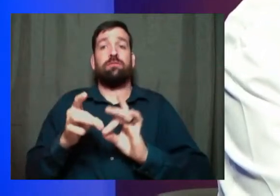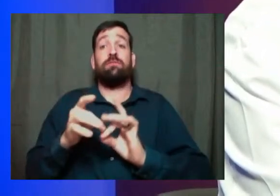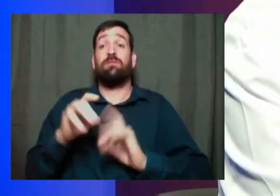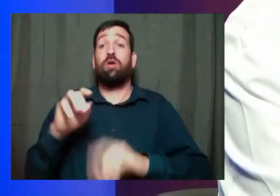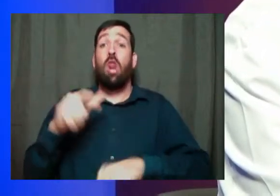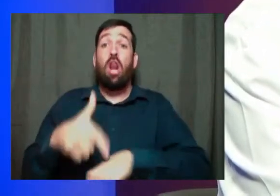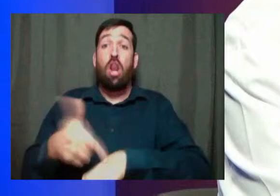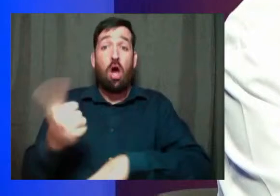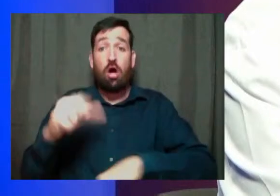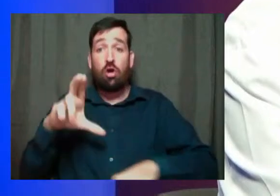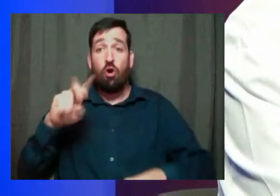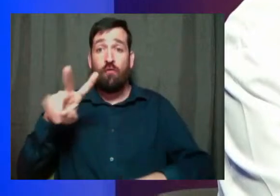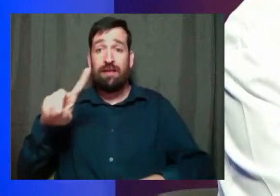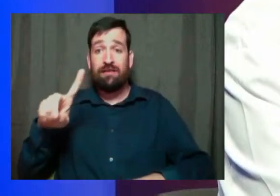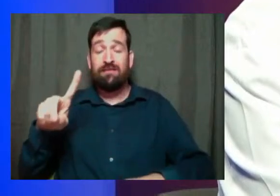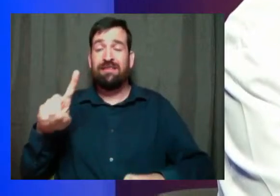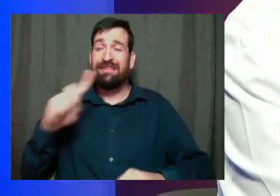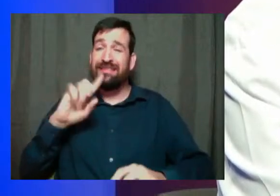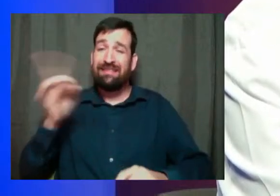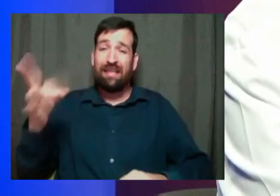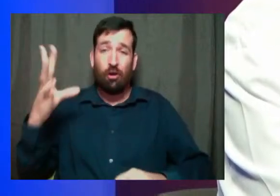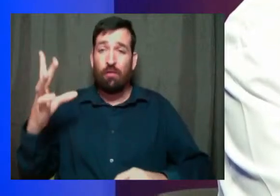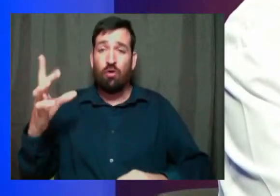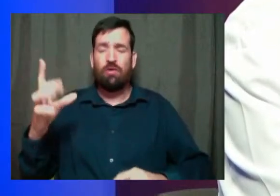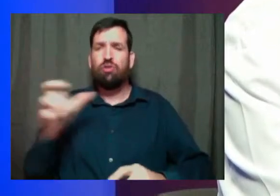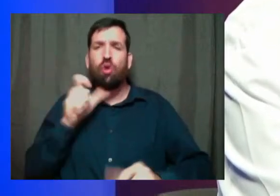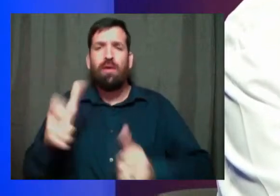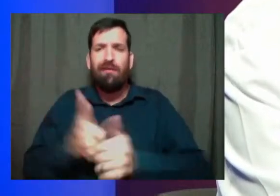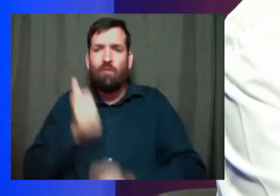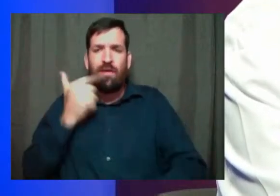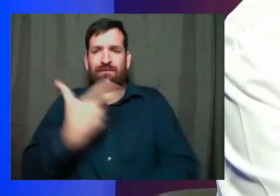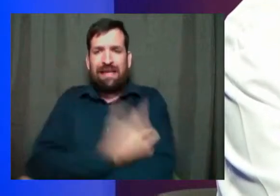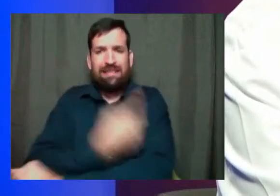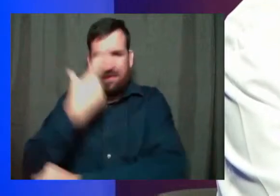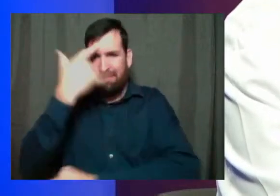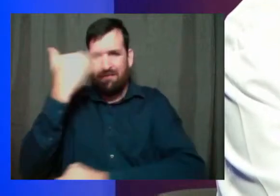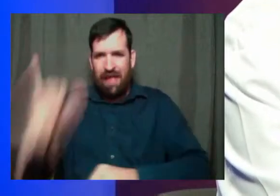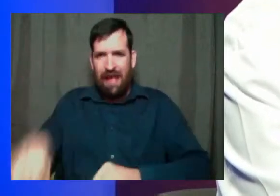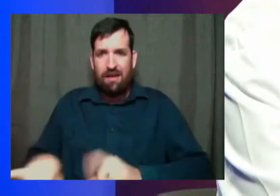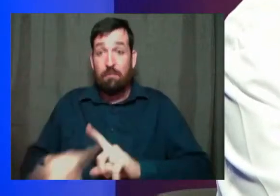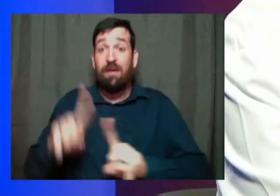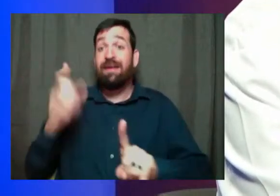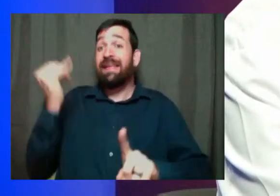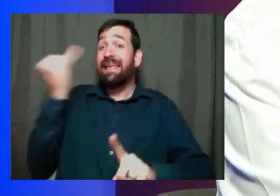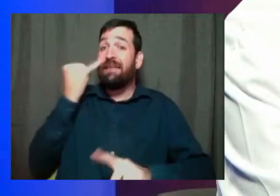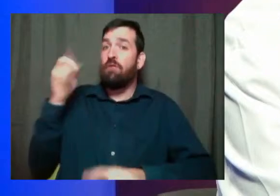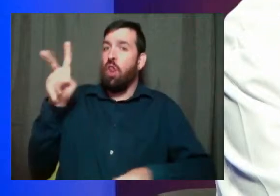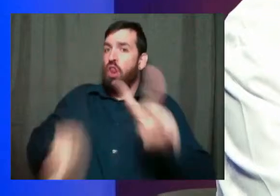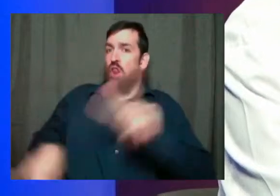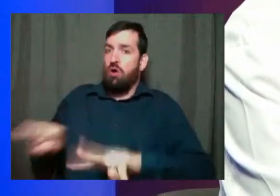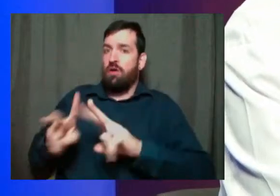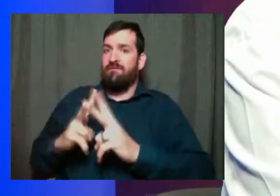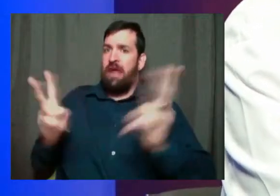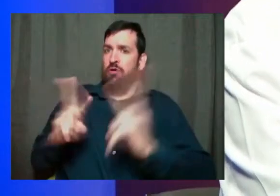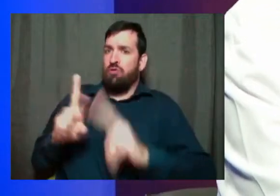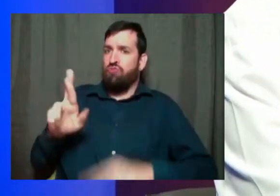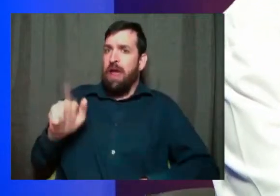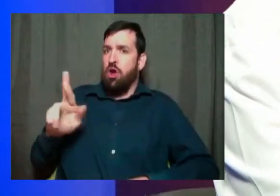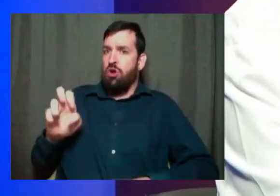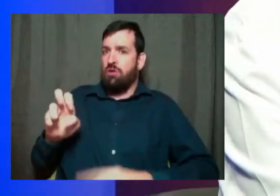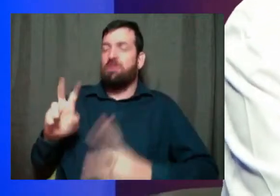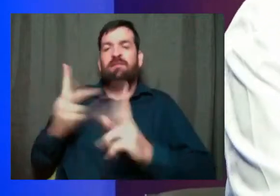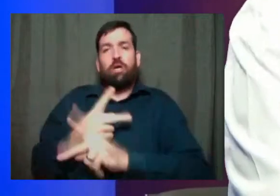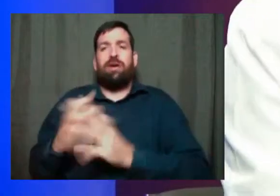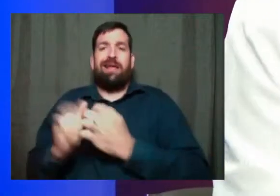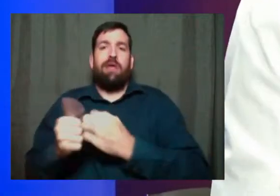terrible. COVID is terrible. Don't not get a vaccine from because of that. But if we do look at these very rare side effects, let's figure out what we can do about it. And that's really what the